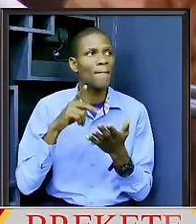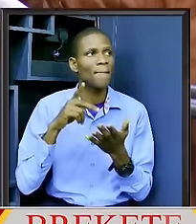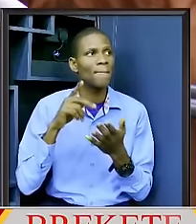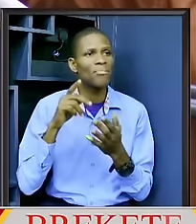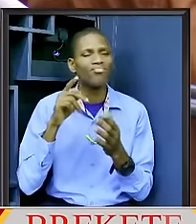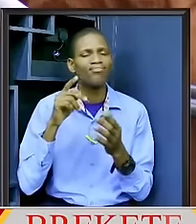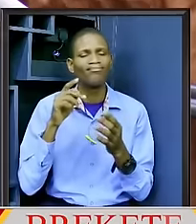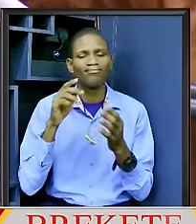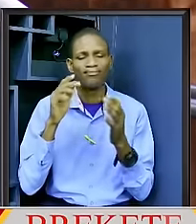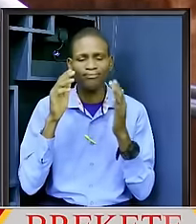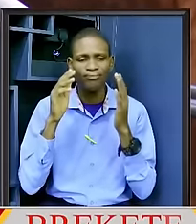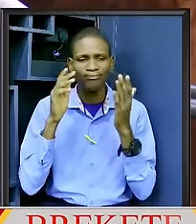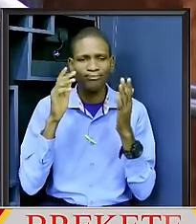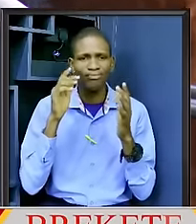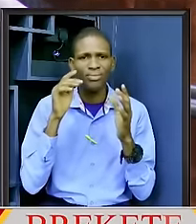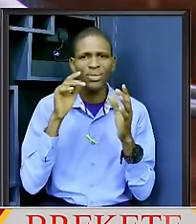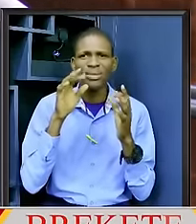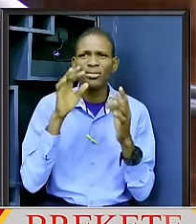pin it to